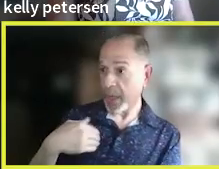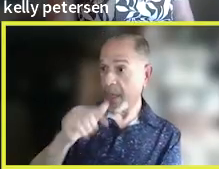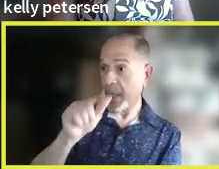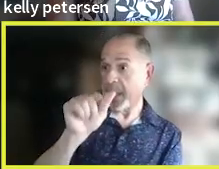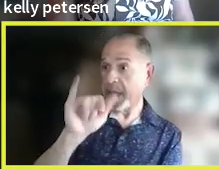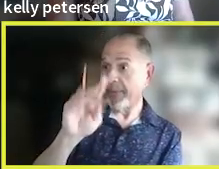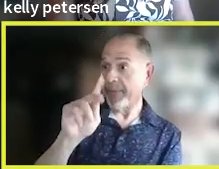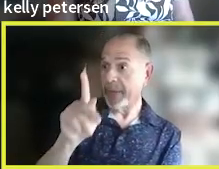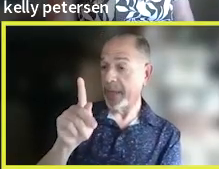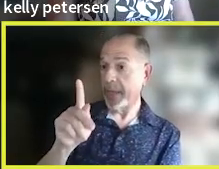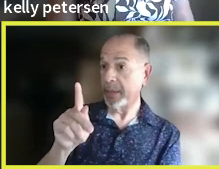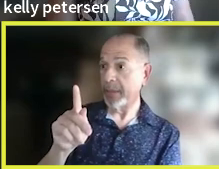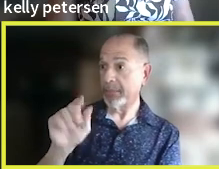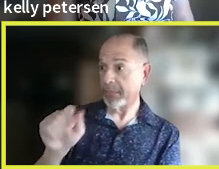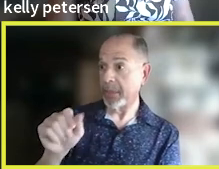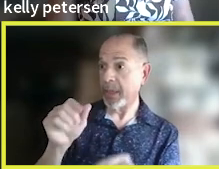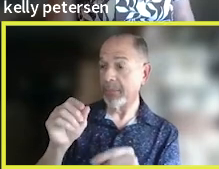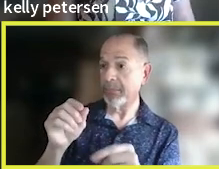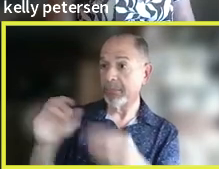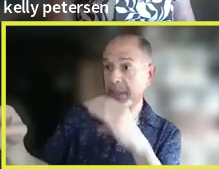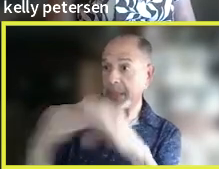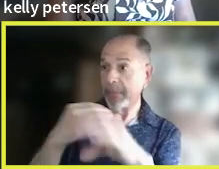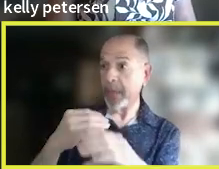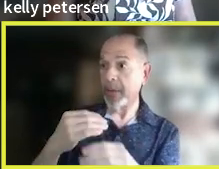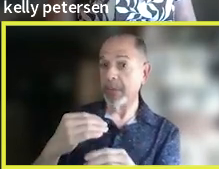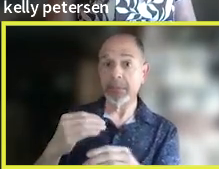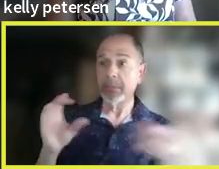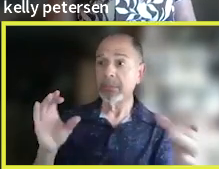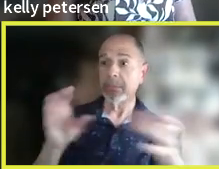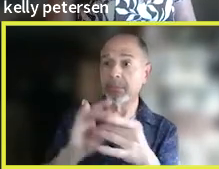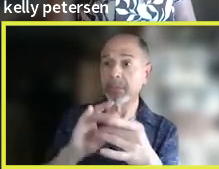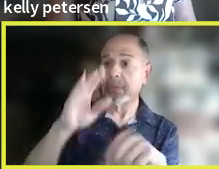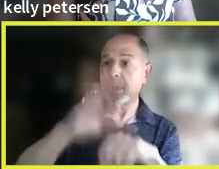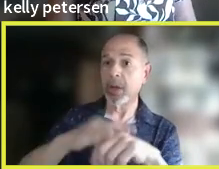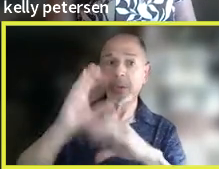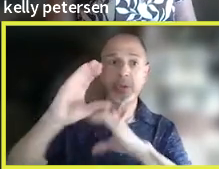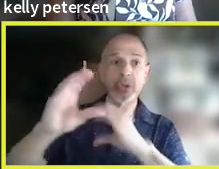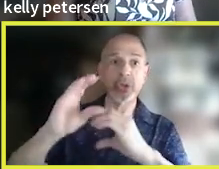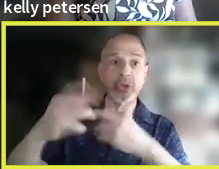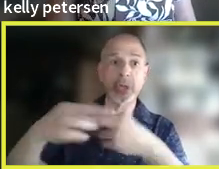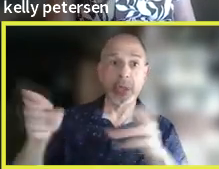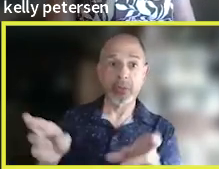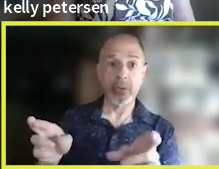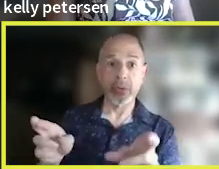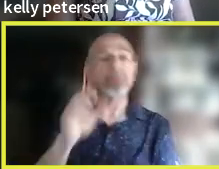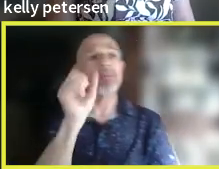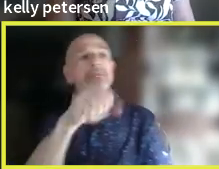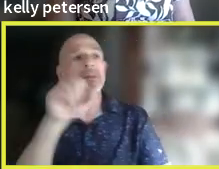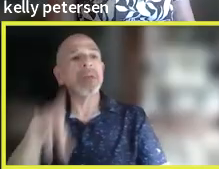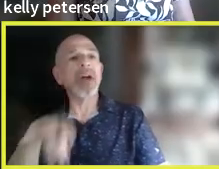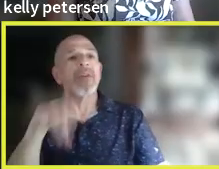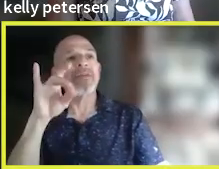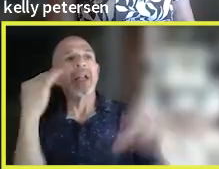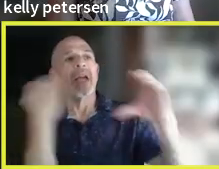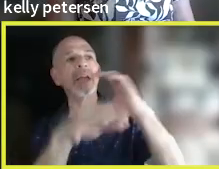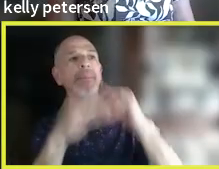you can put in the chat for Deb, or email it to her? Yes. Yeah, okay. I can find that and I